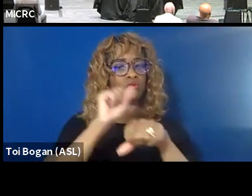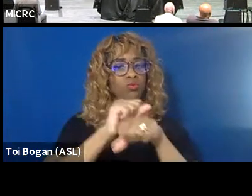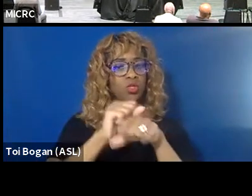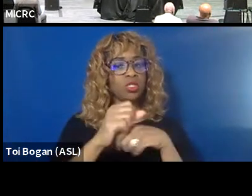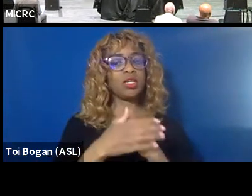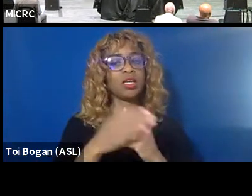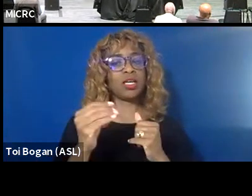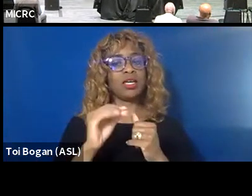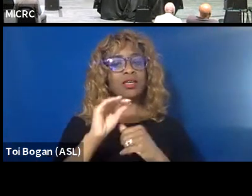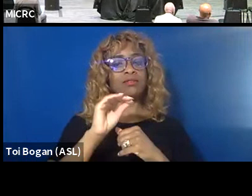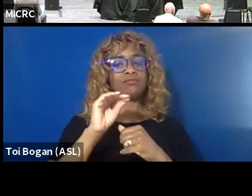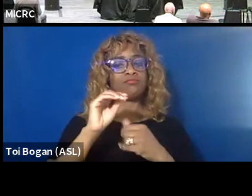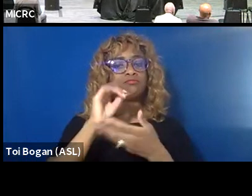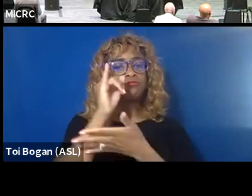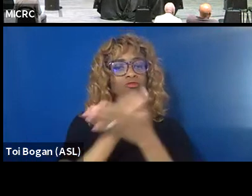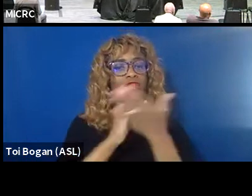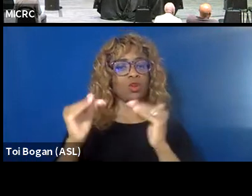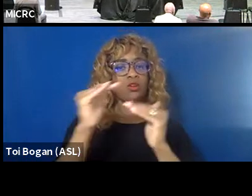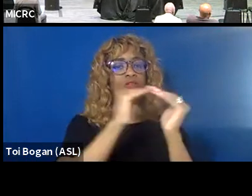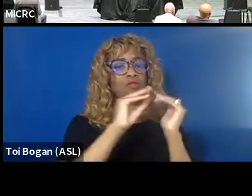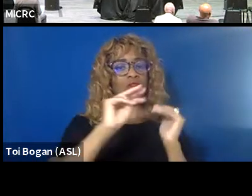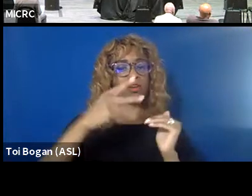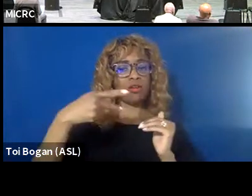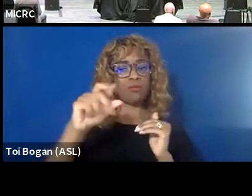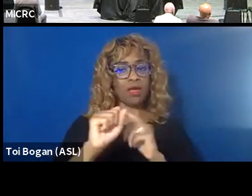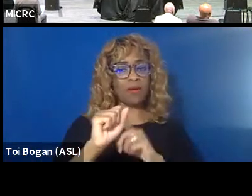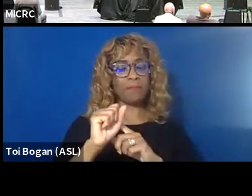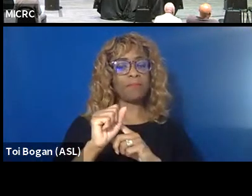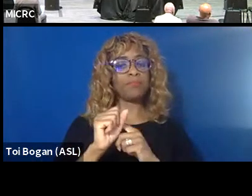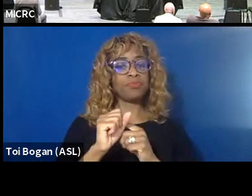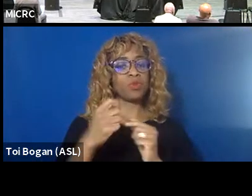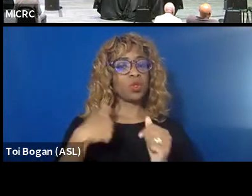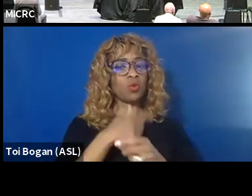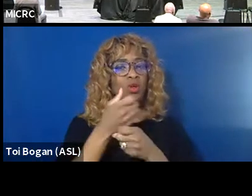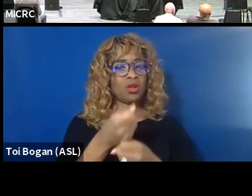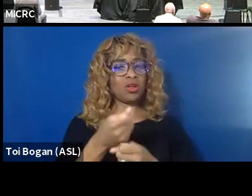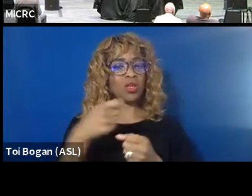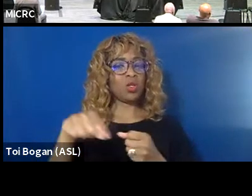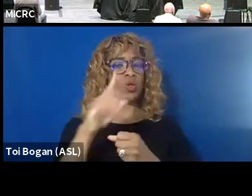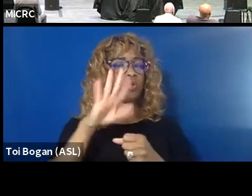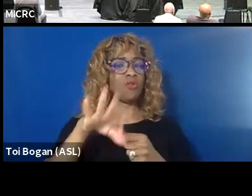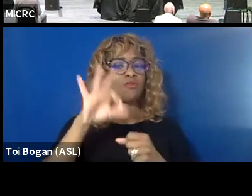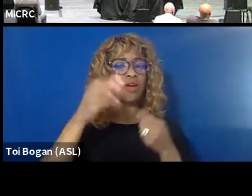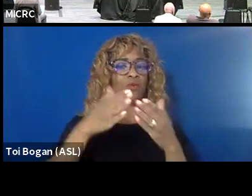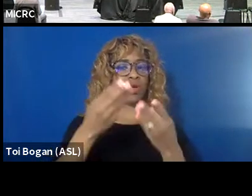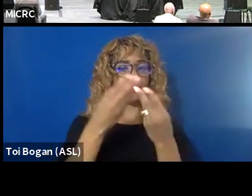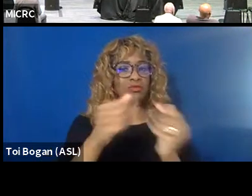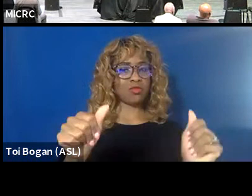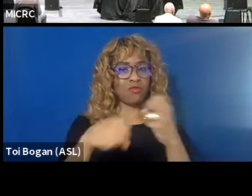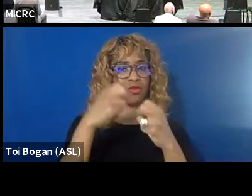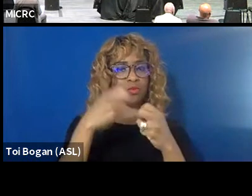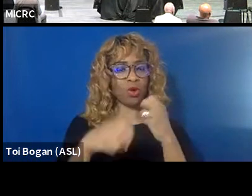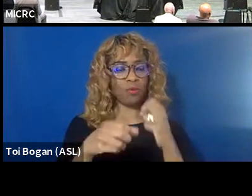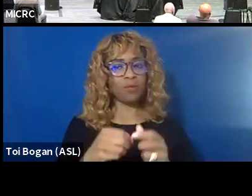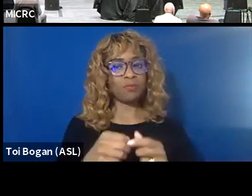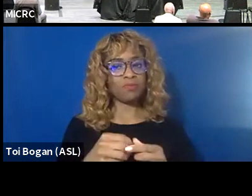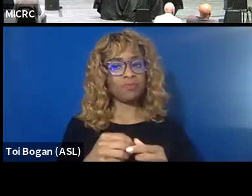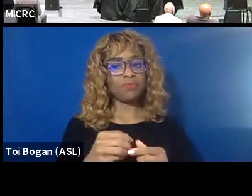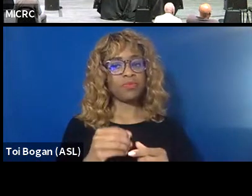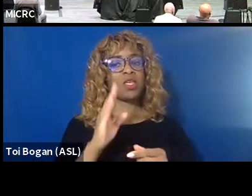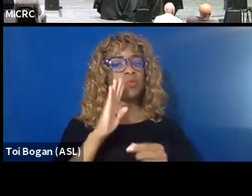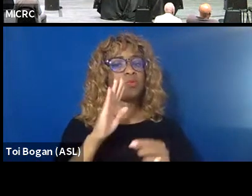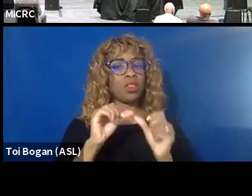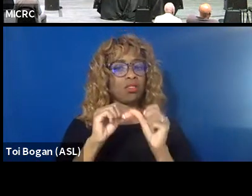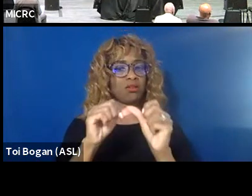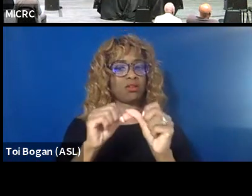creating fair maps. We are confident that the commission will find a way to solve this problem and will continue to